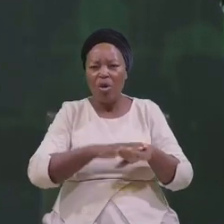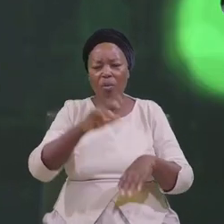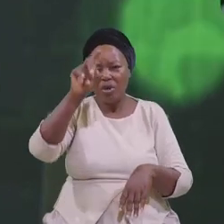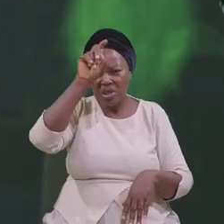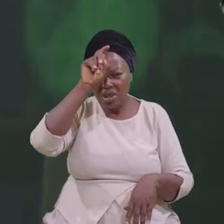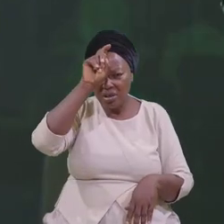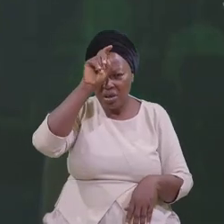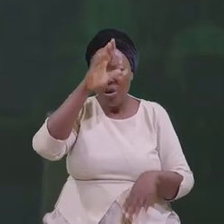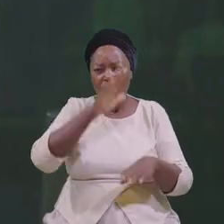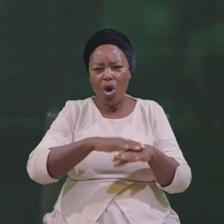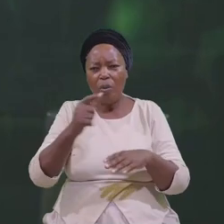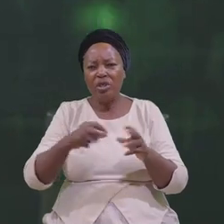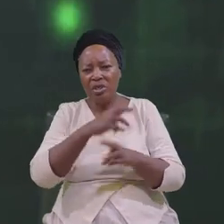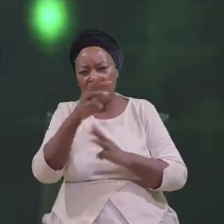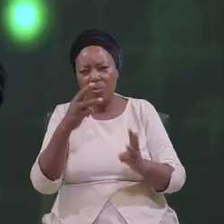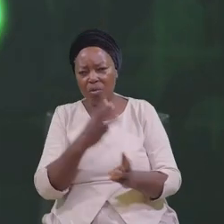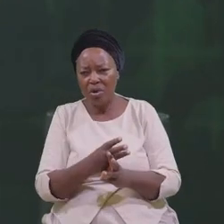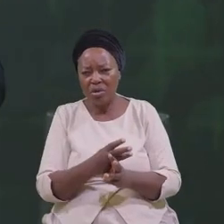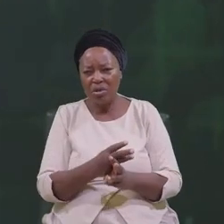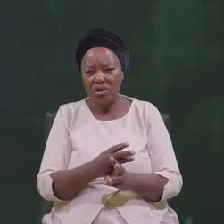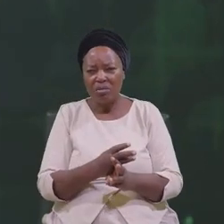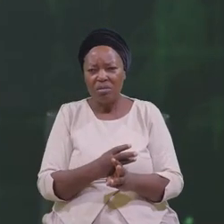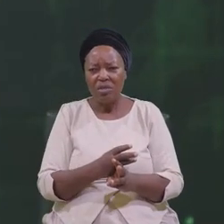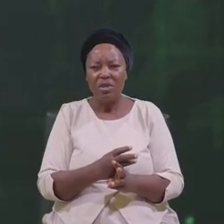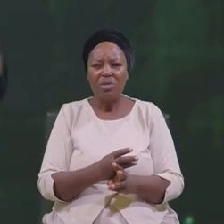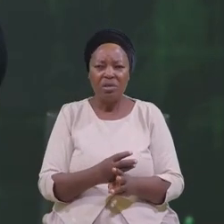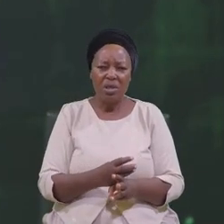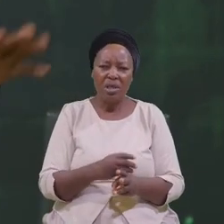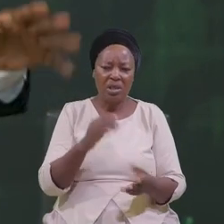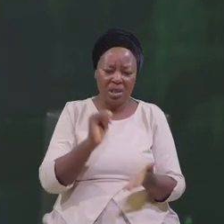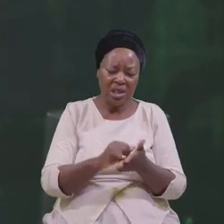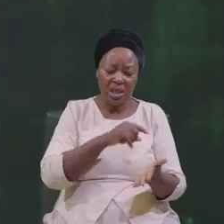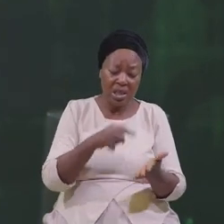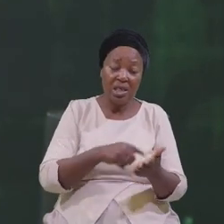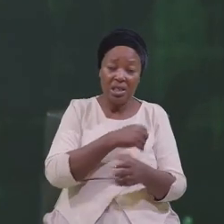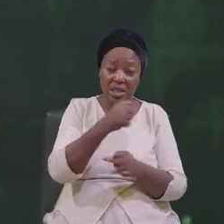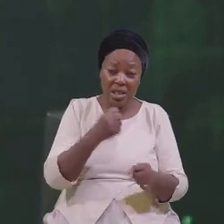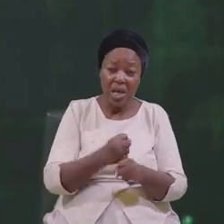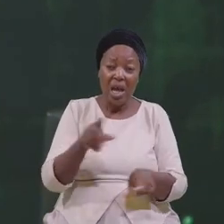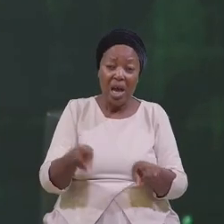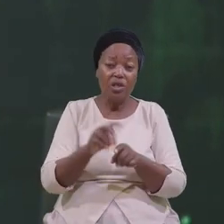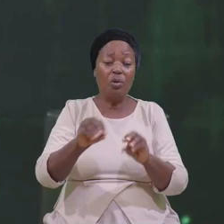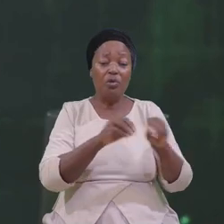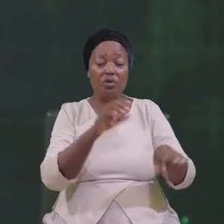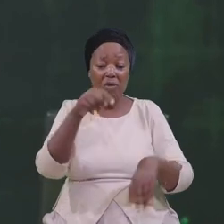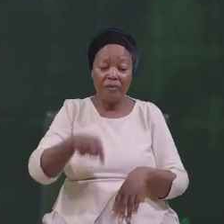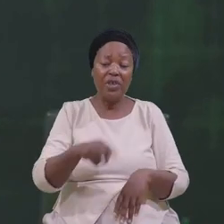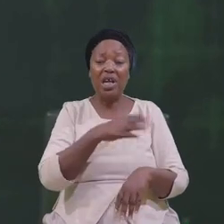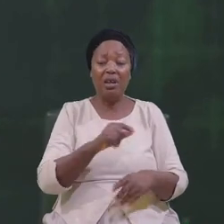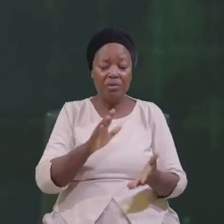Canaanites, upon the world. So this year, as you put your faith totally in Christ, all